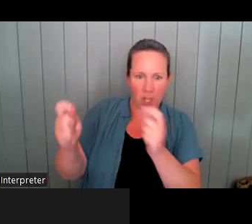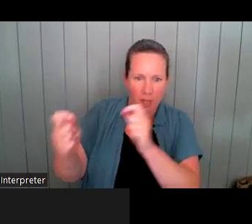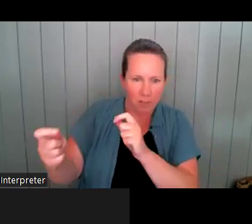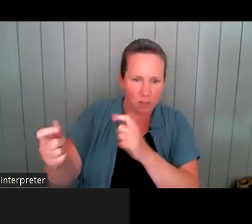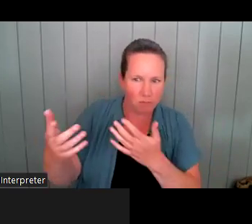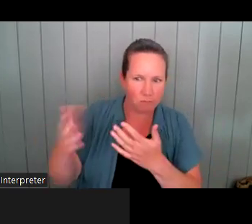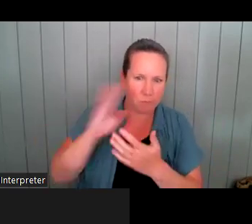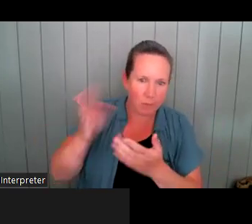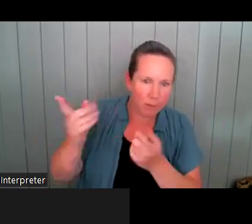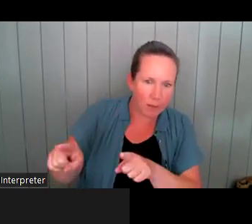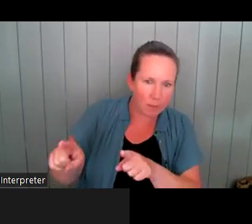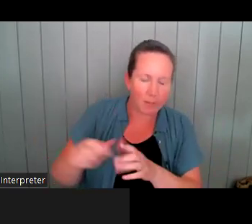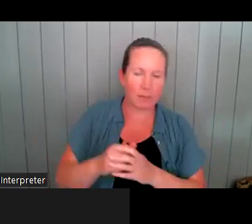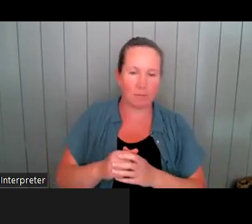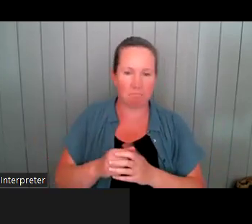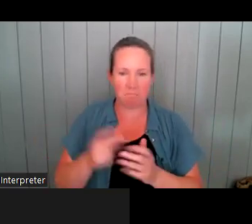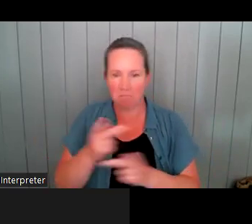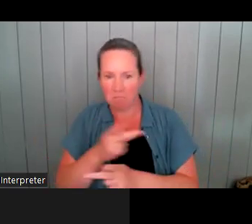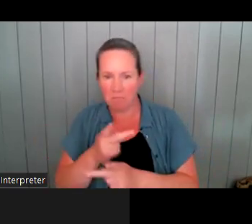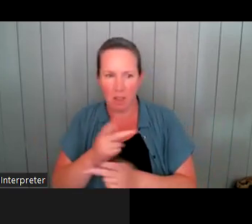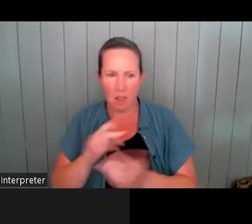different options and picking the best one.